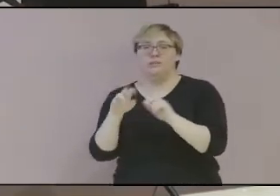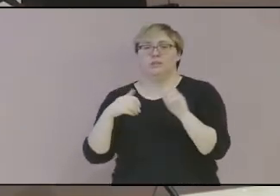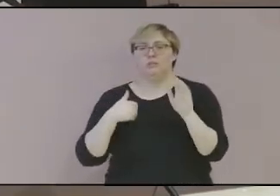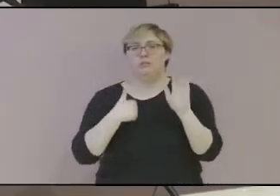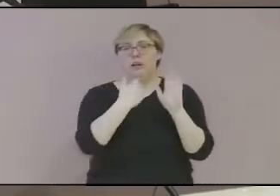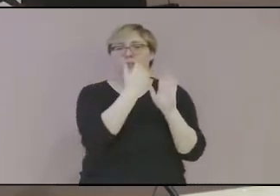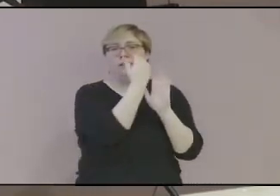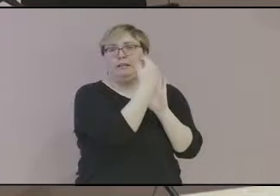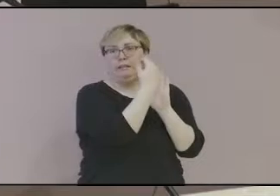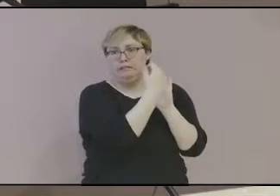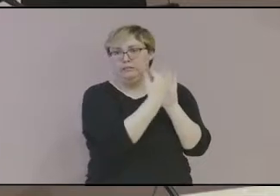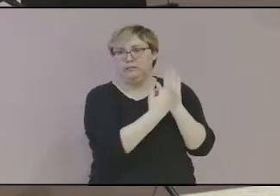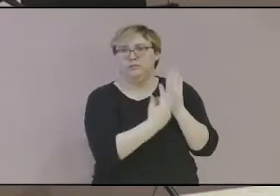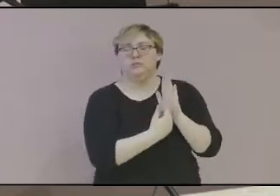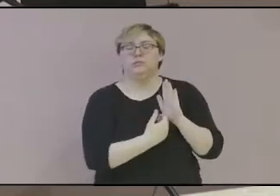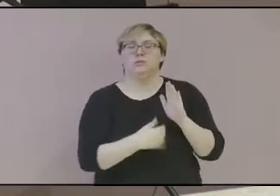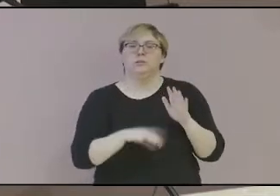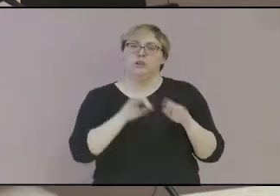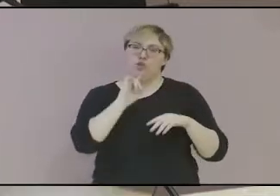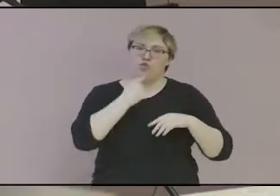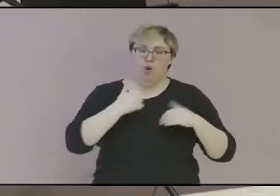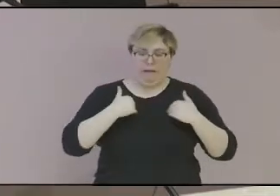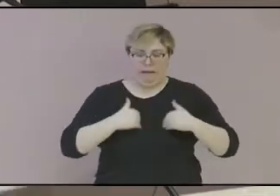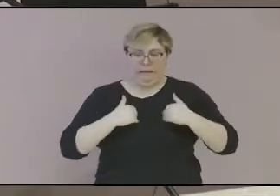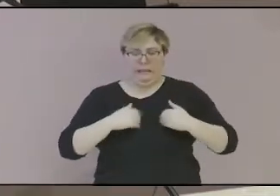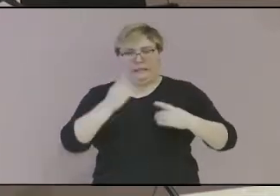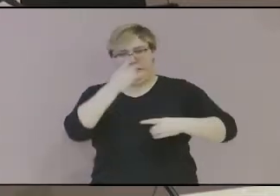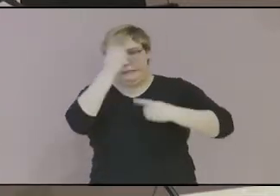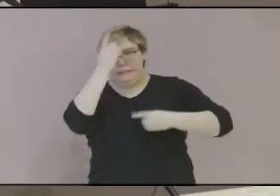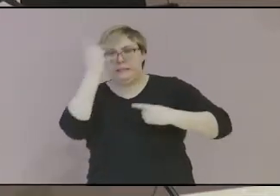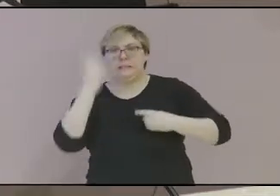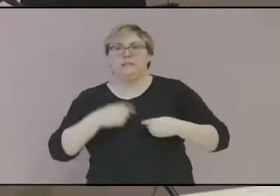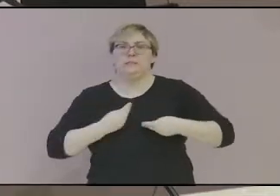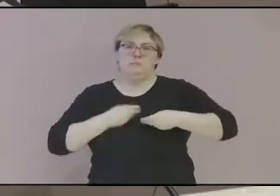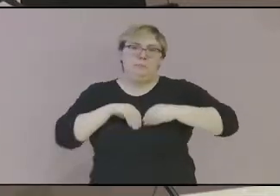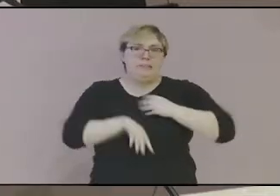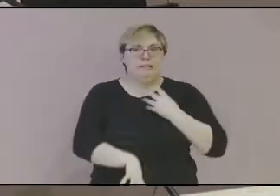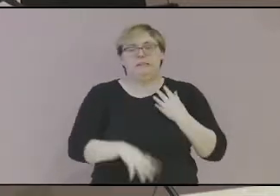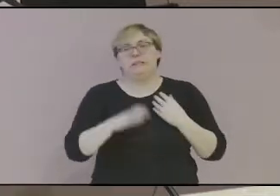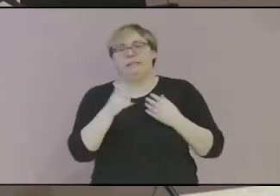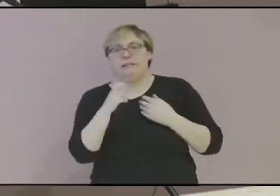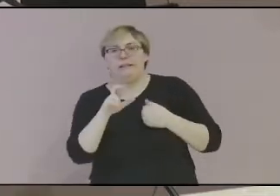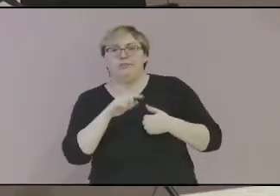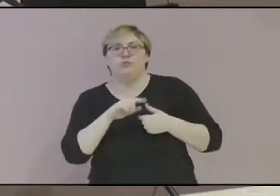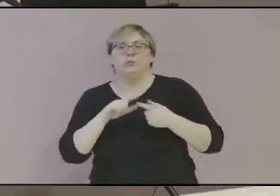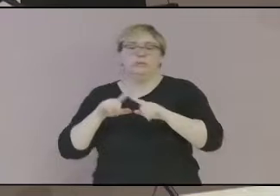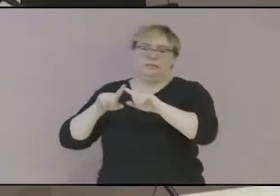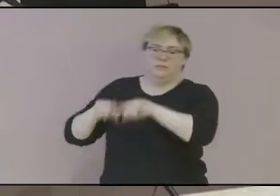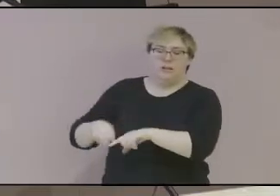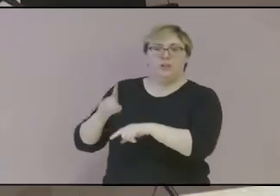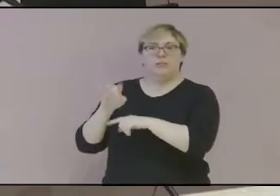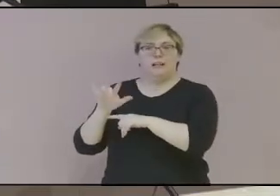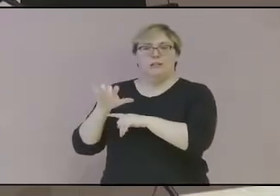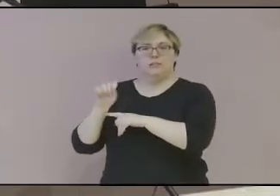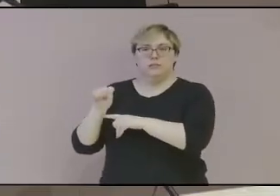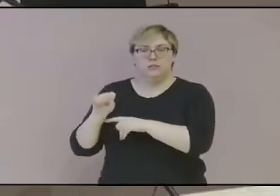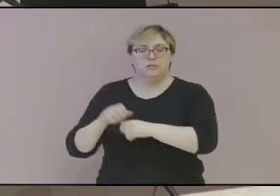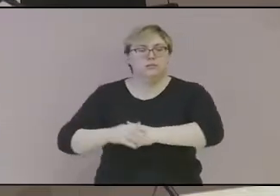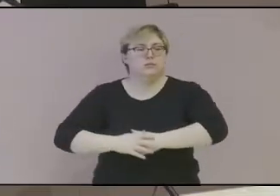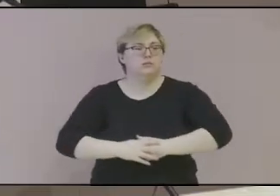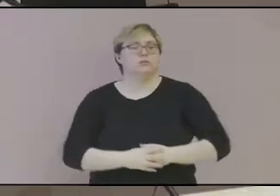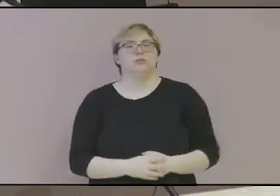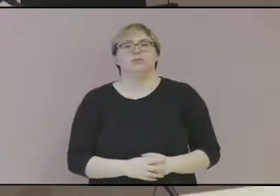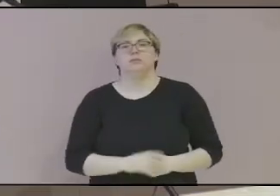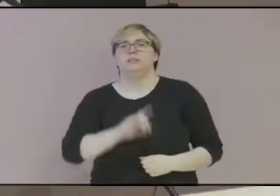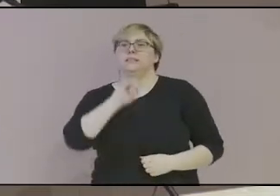chronic lung disease, cancer, cardiac arrest, dialysis dependence, also evidence of, quote, severe or